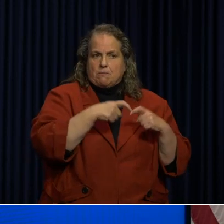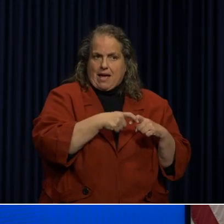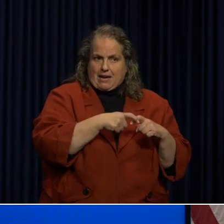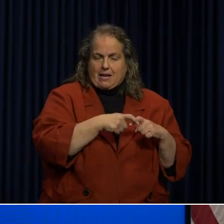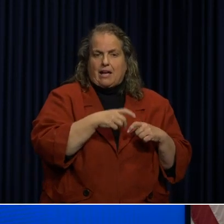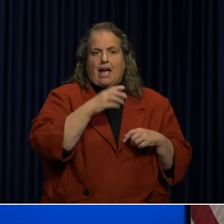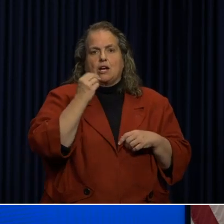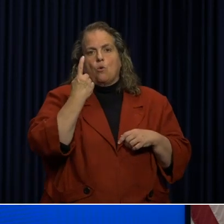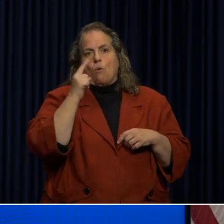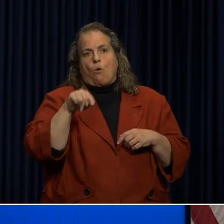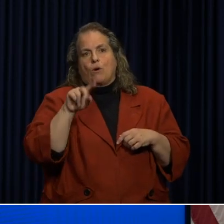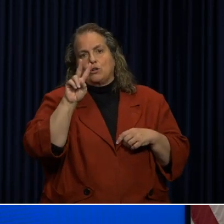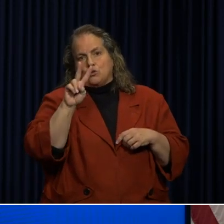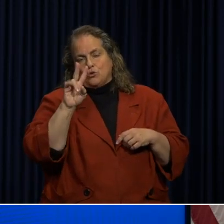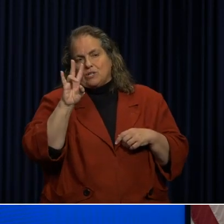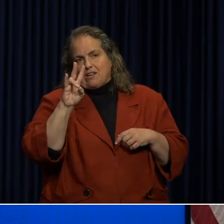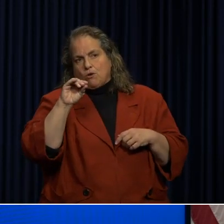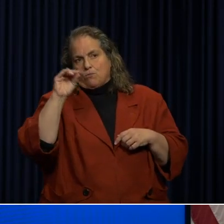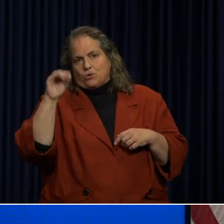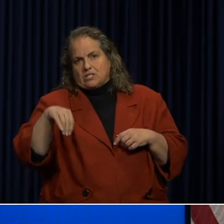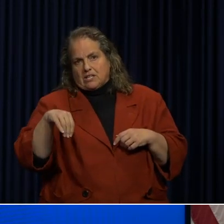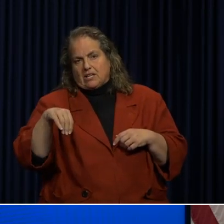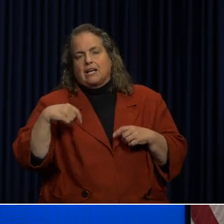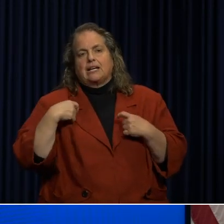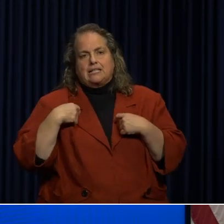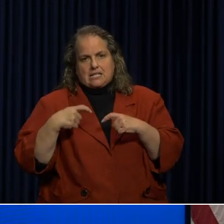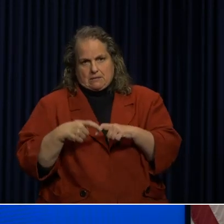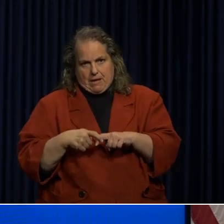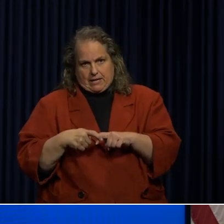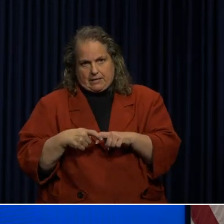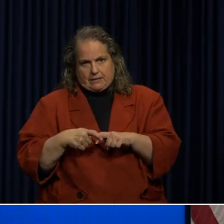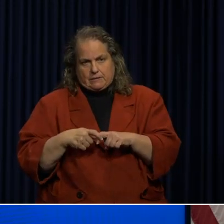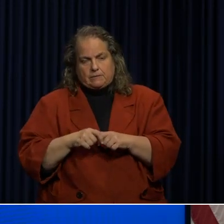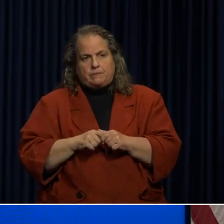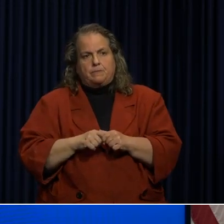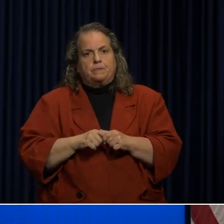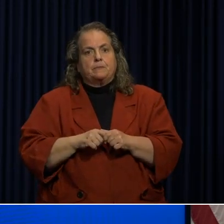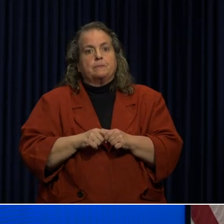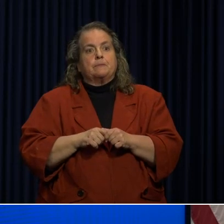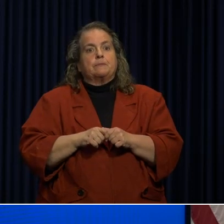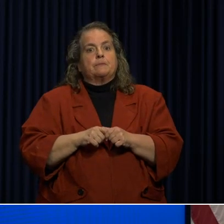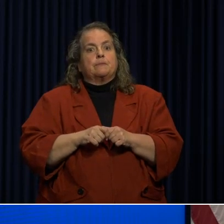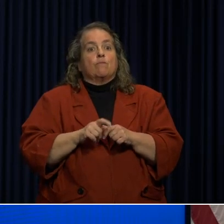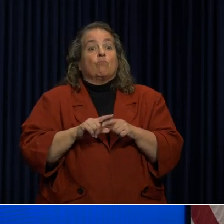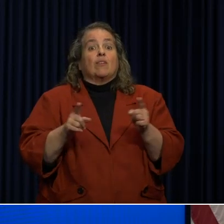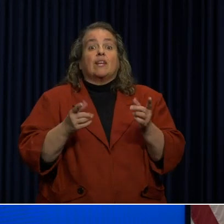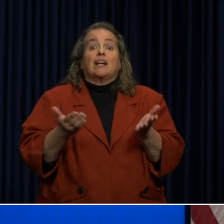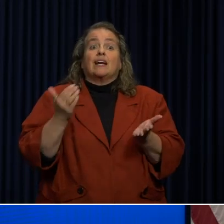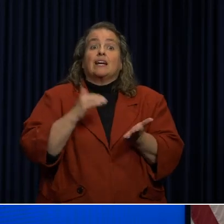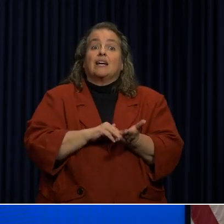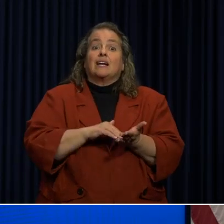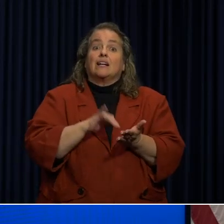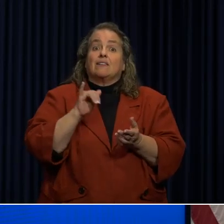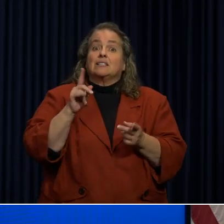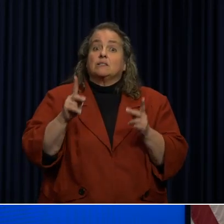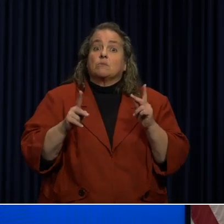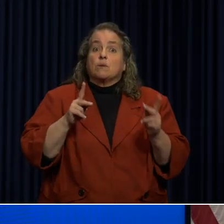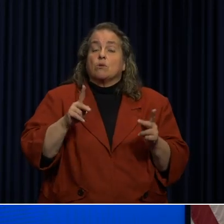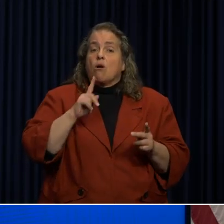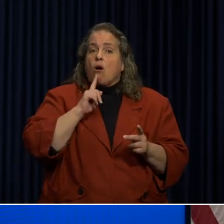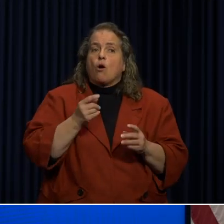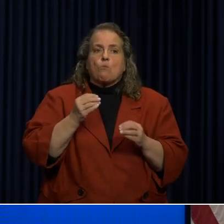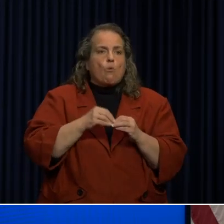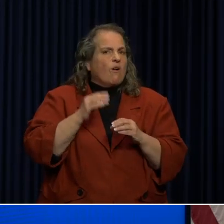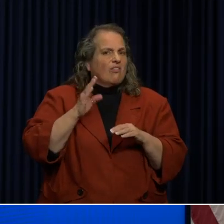and 1.27% Hispanic. But again, these people are more